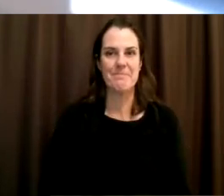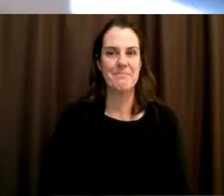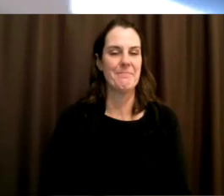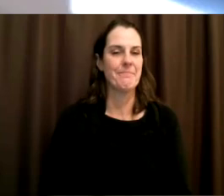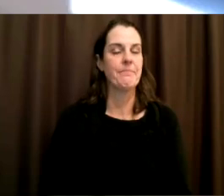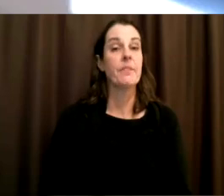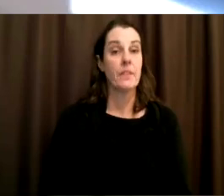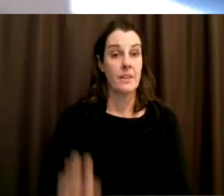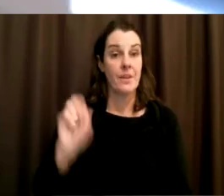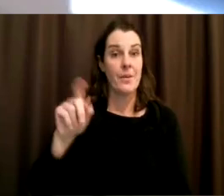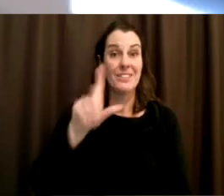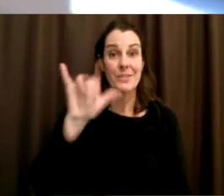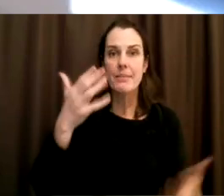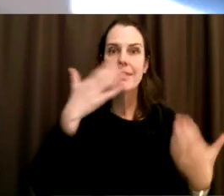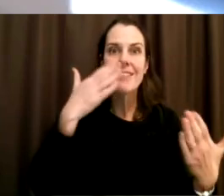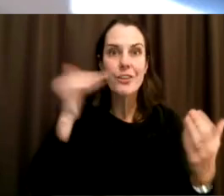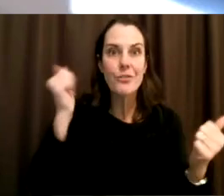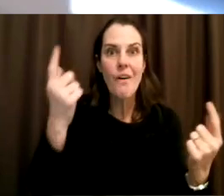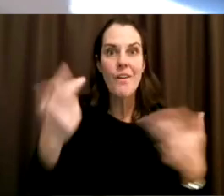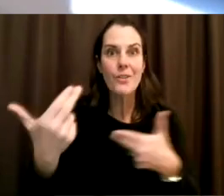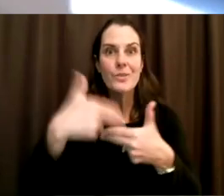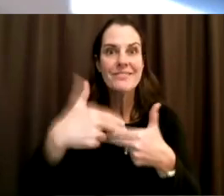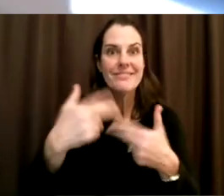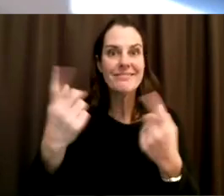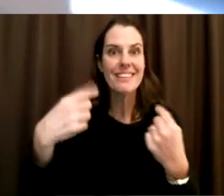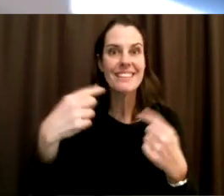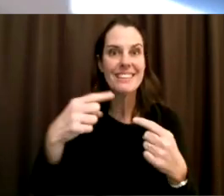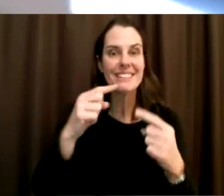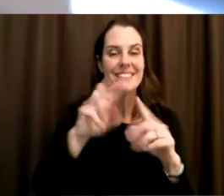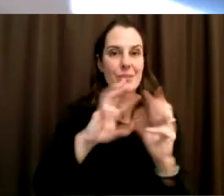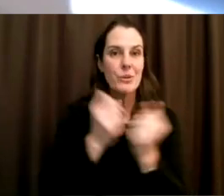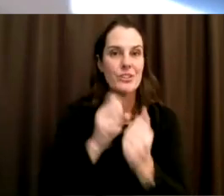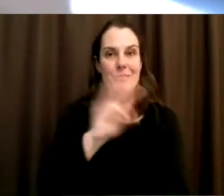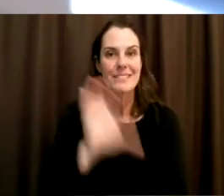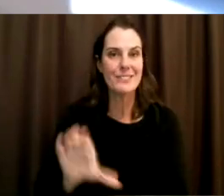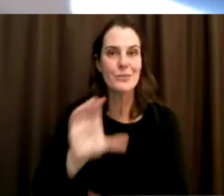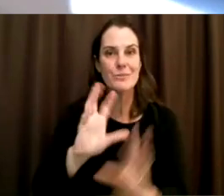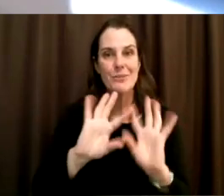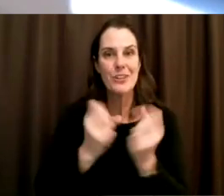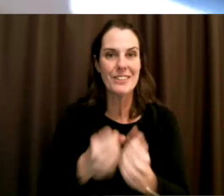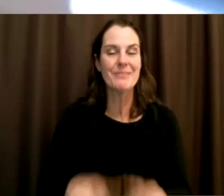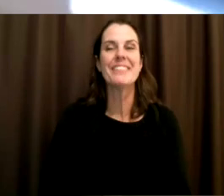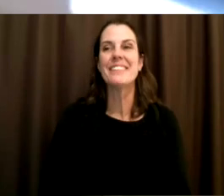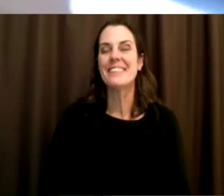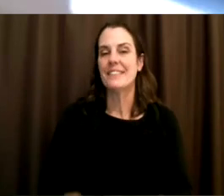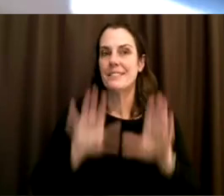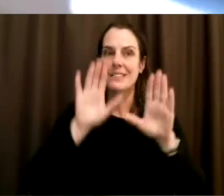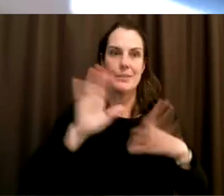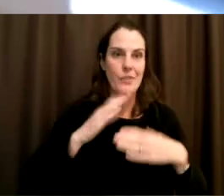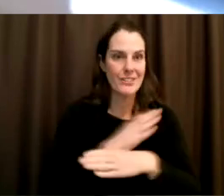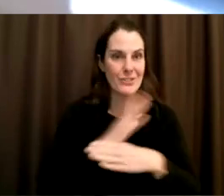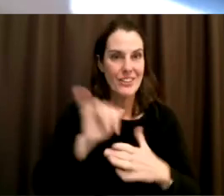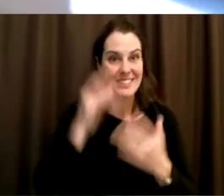want to say thank you to everyone for attending these sessions. It's been great to, share